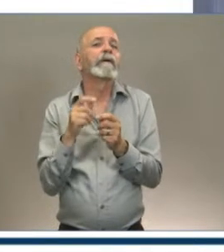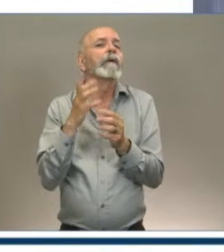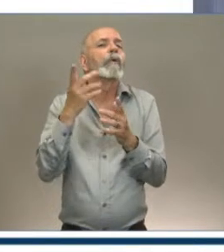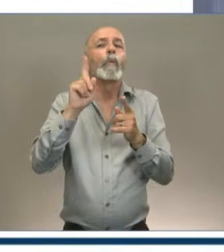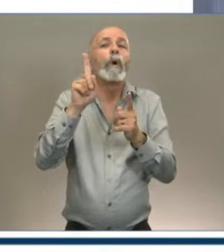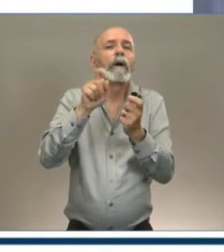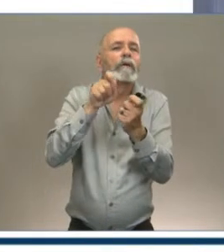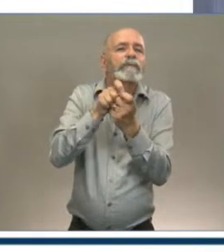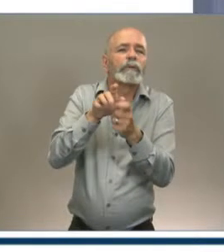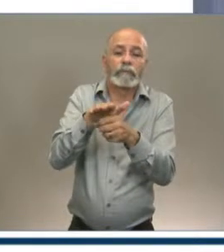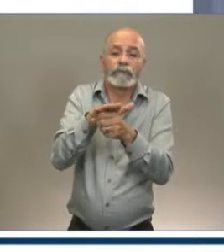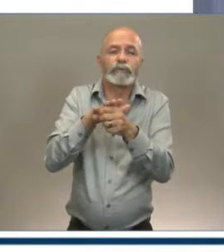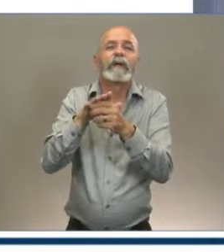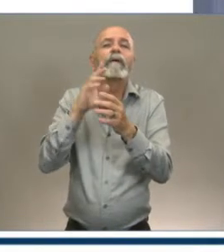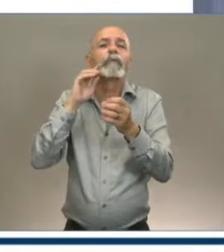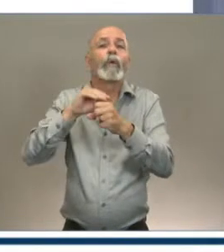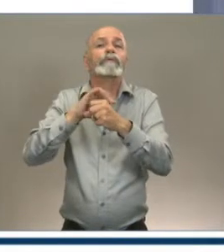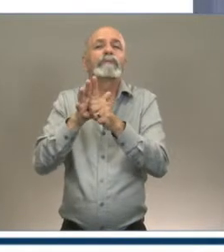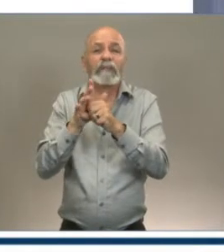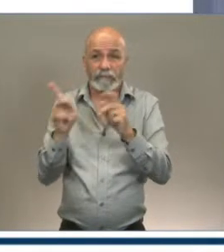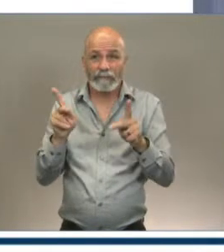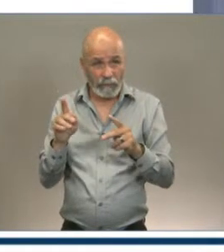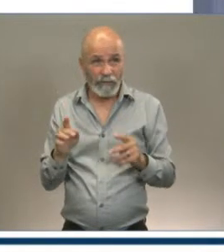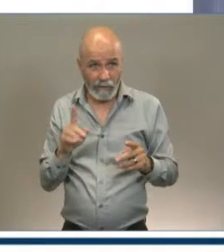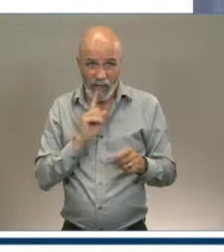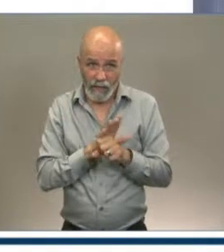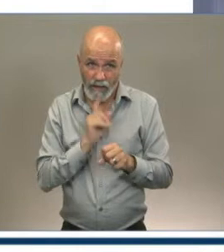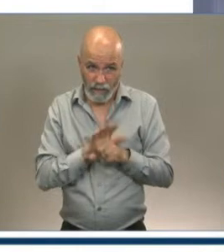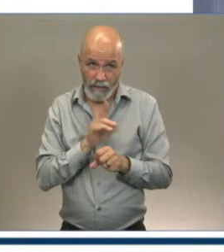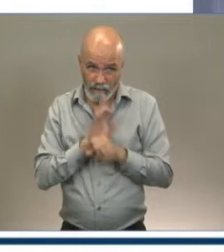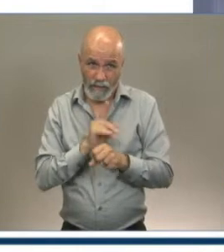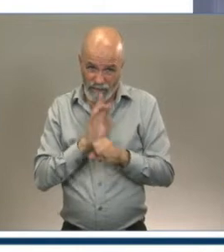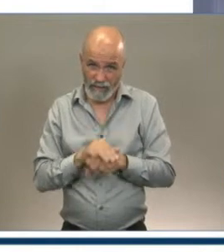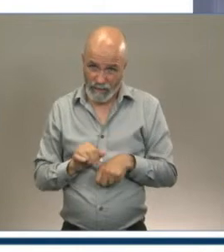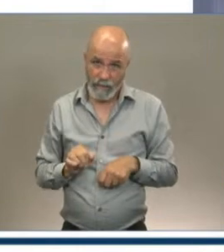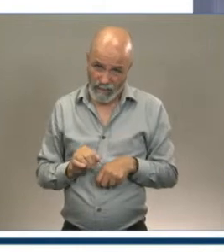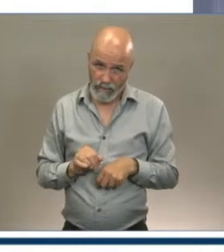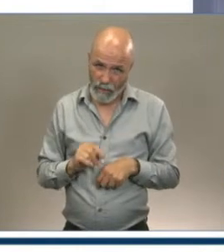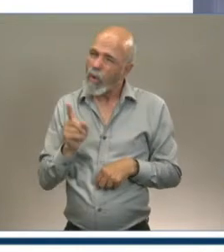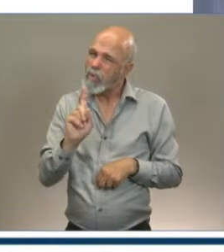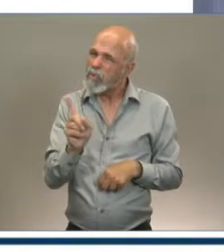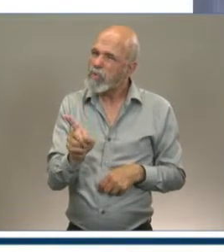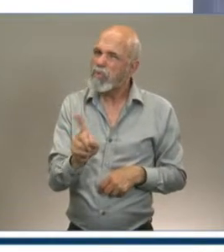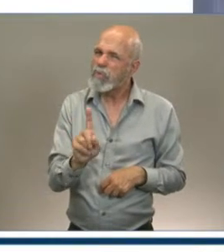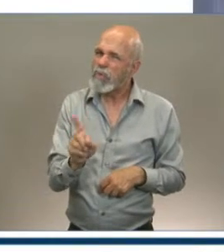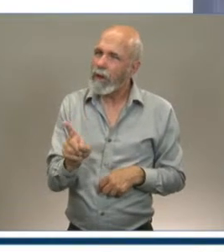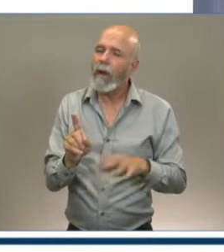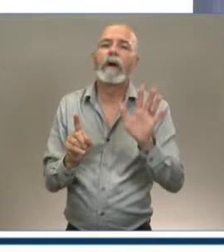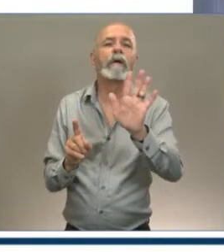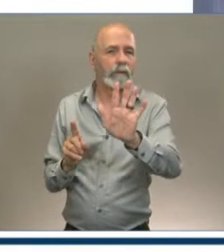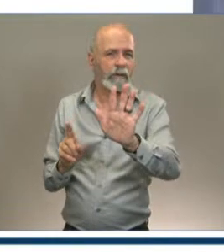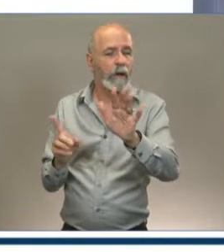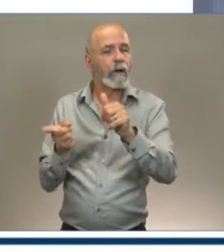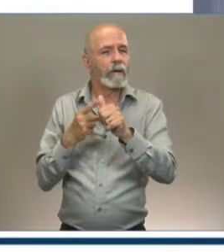see some certainty in what a summer looks like, but we need to work together to be able to get to that point